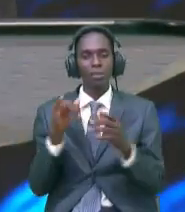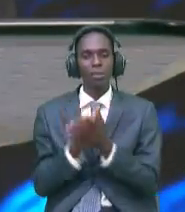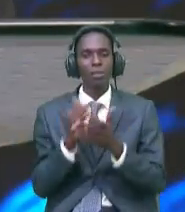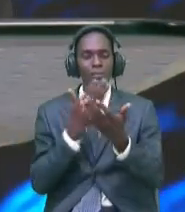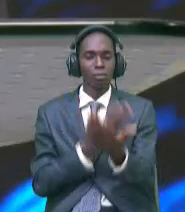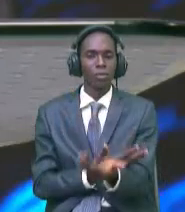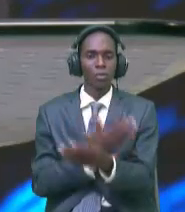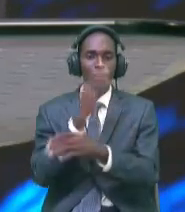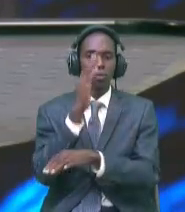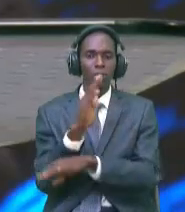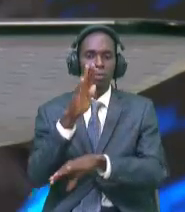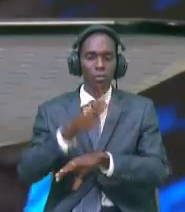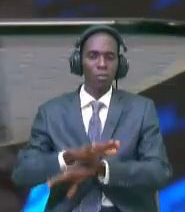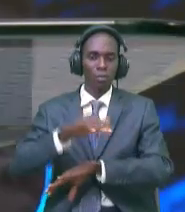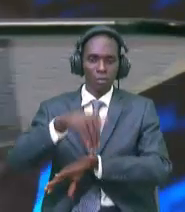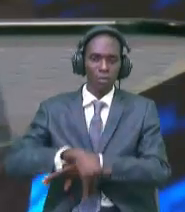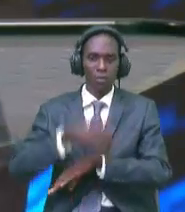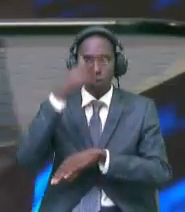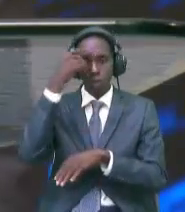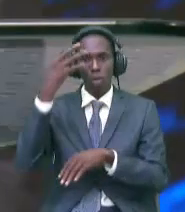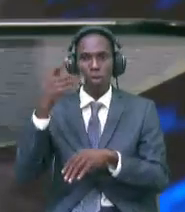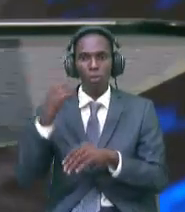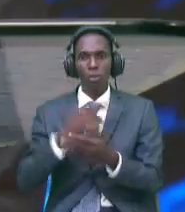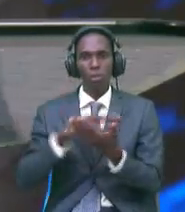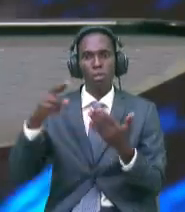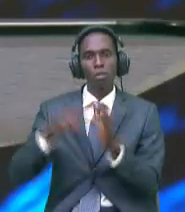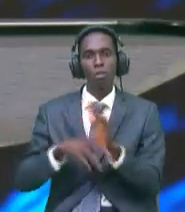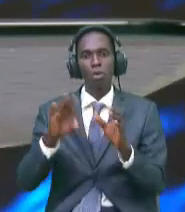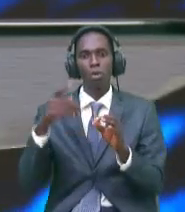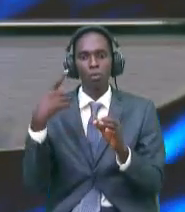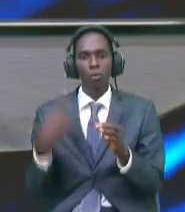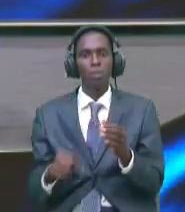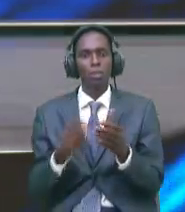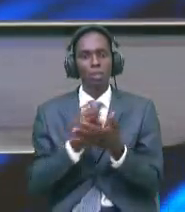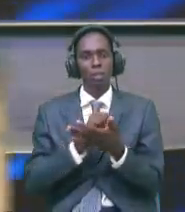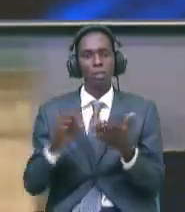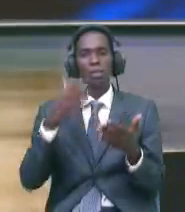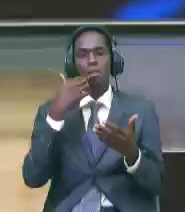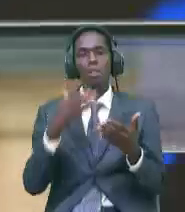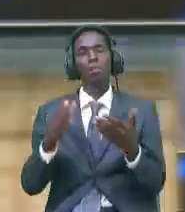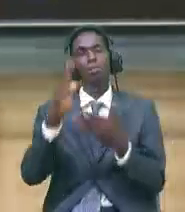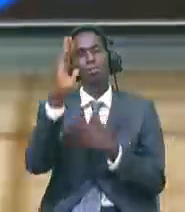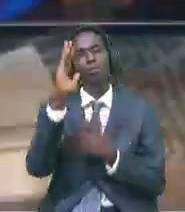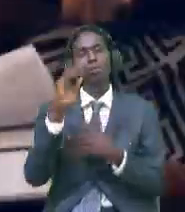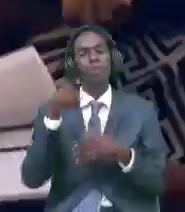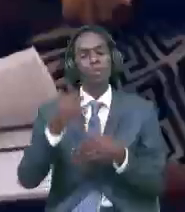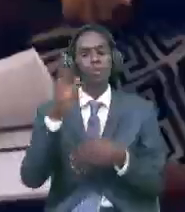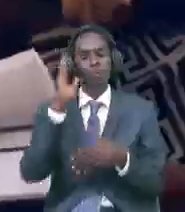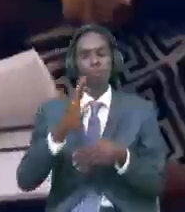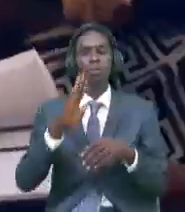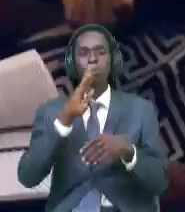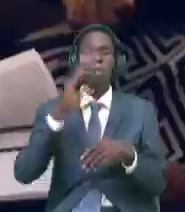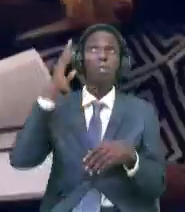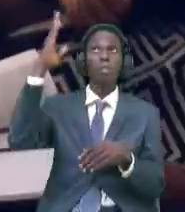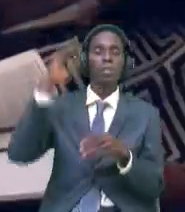or night, because of the righteousness of the saints, thank God, you'll make it in Jesus'